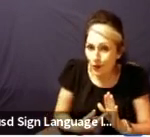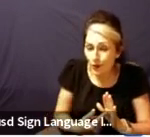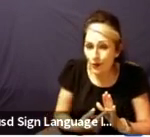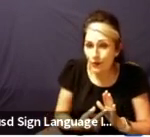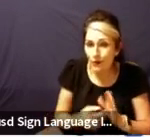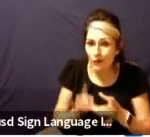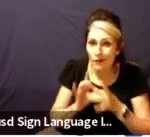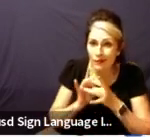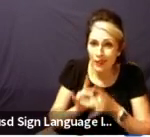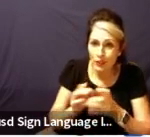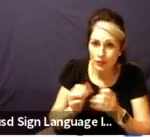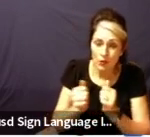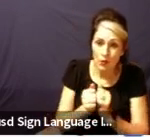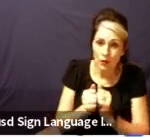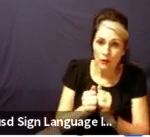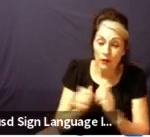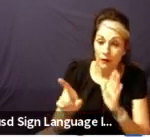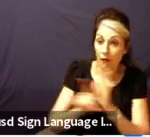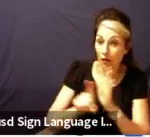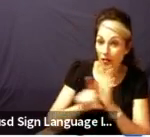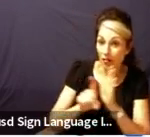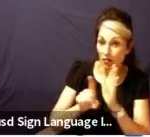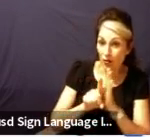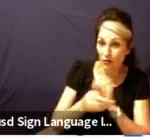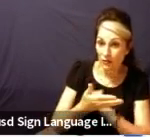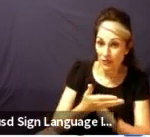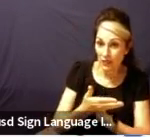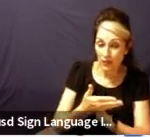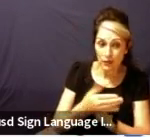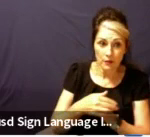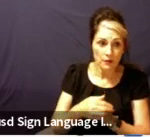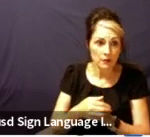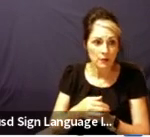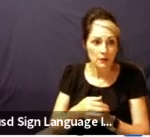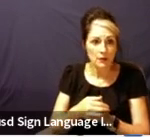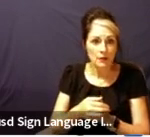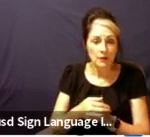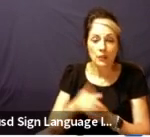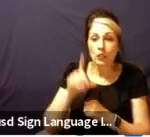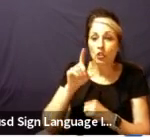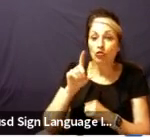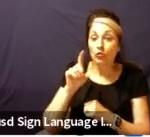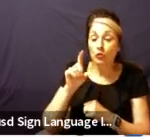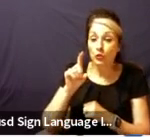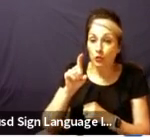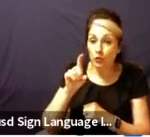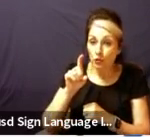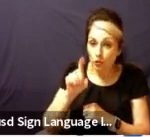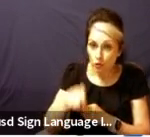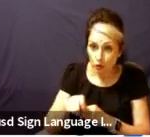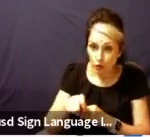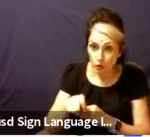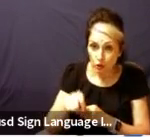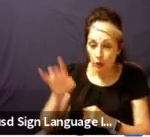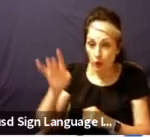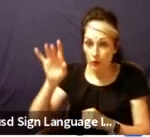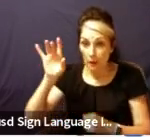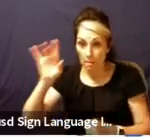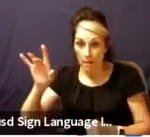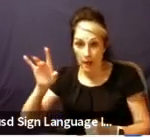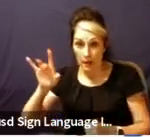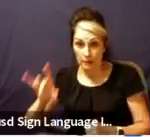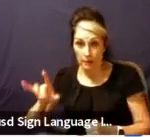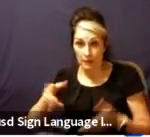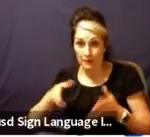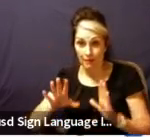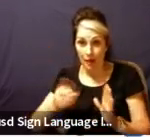to the alerts here. Um, what was supposed to what these buttons are supposed to do is allow